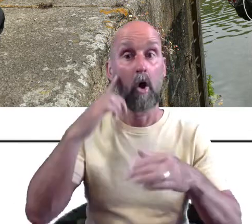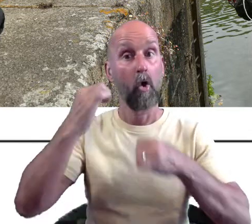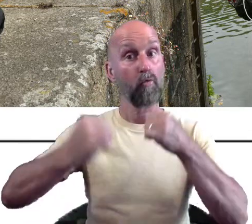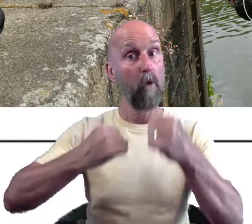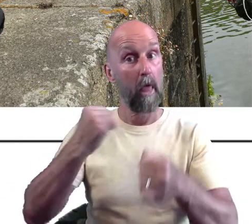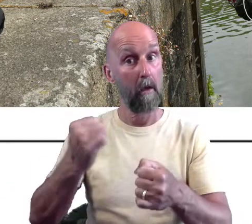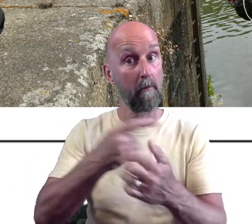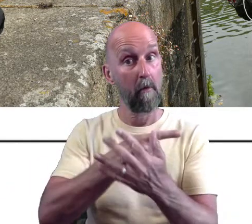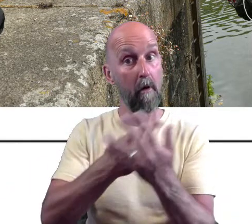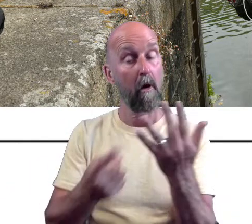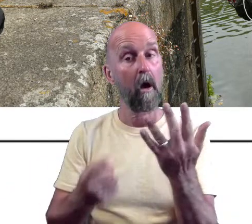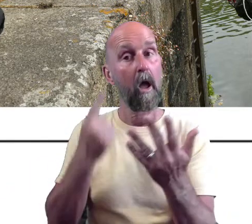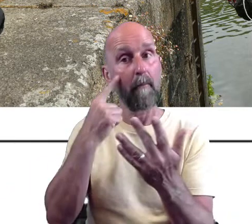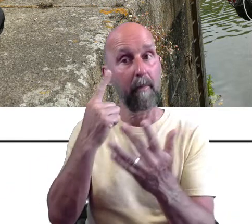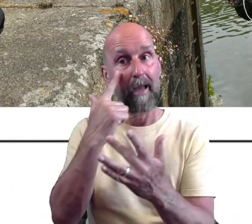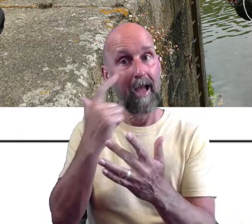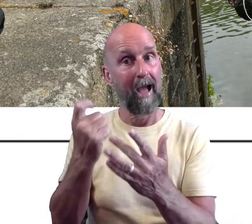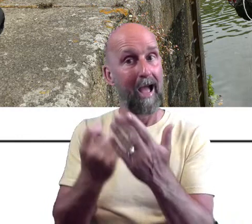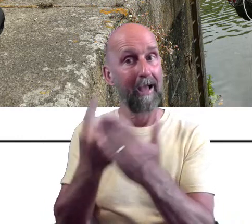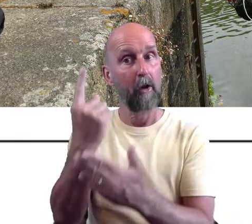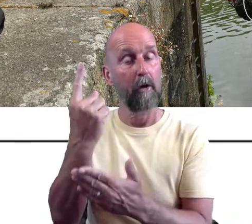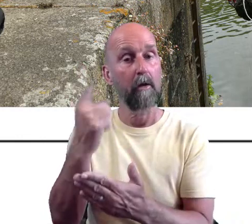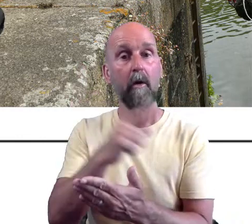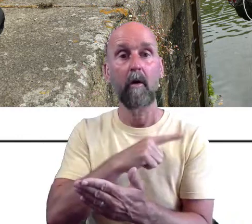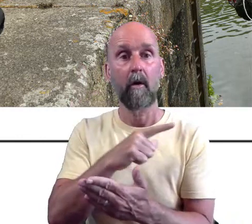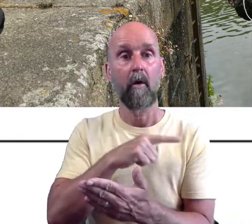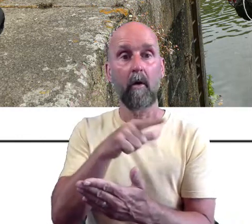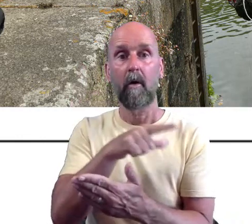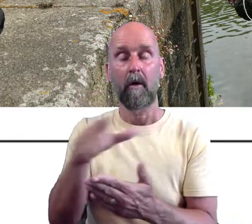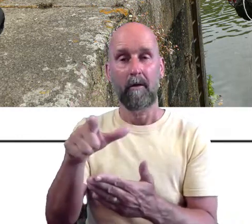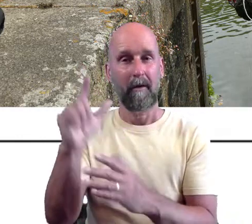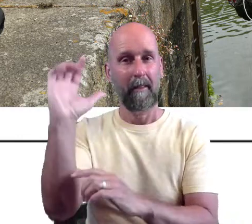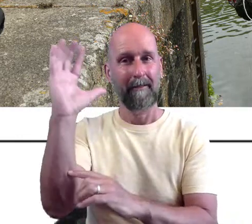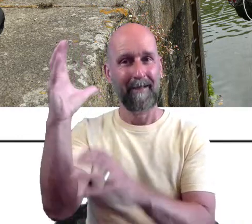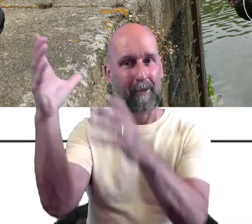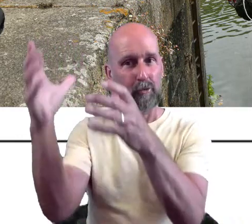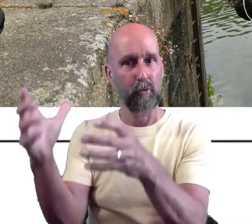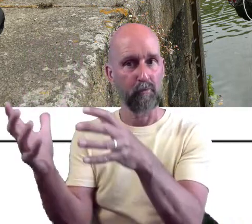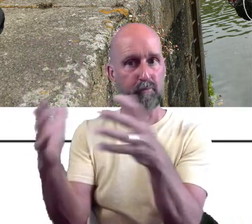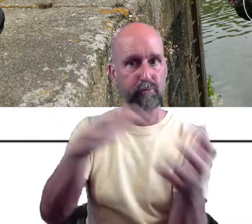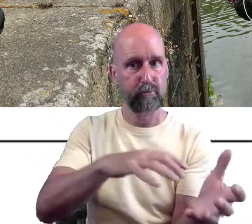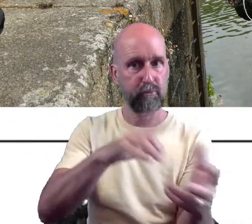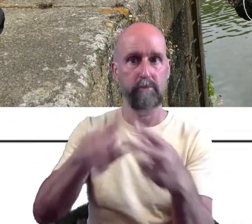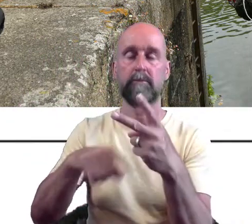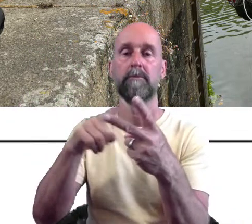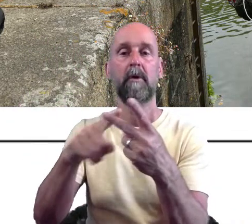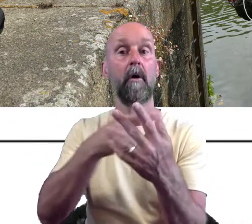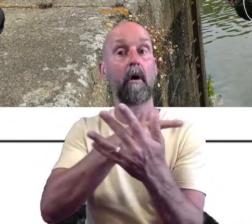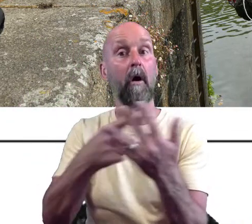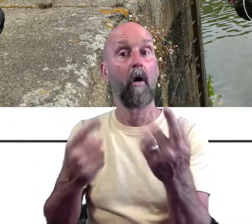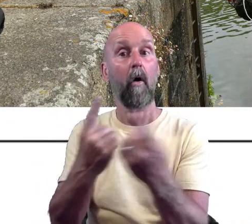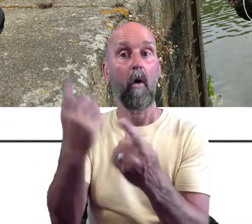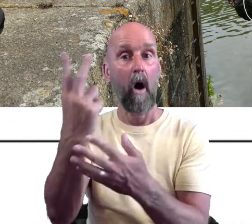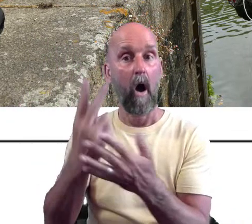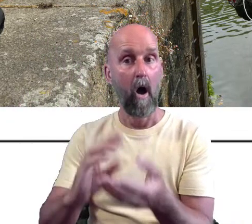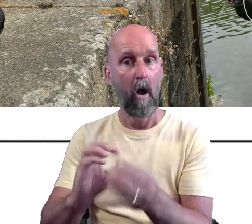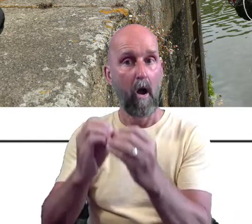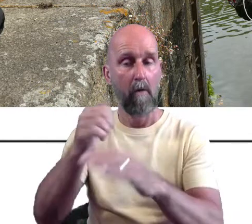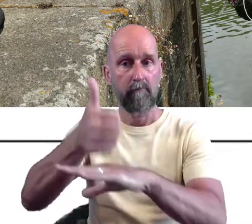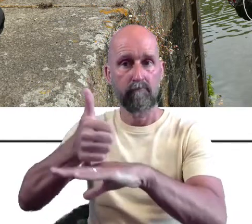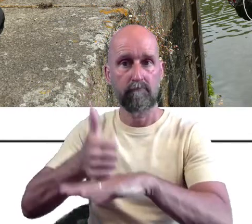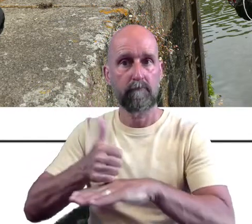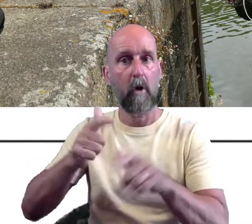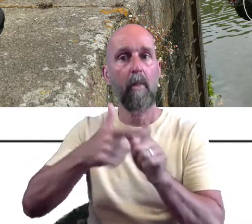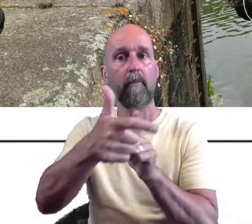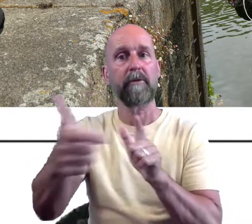more iconic events as well. So things like the toppling of the Colston statue or interactive artworks that happens on the bridge. So we've got